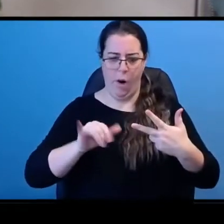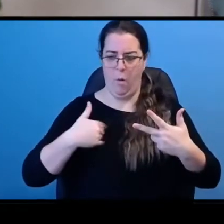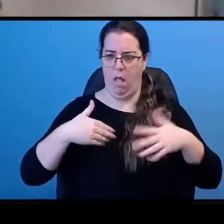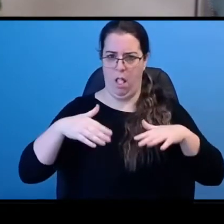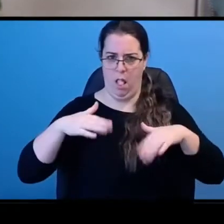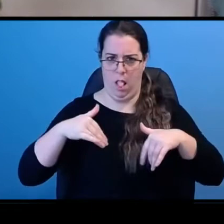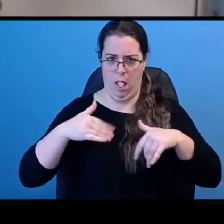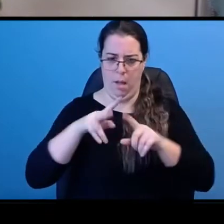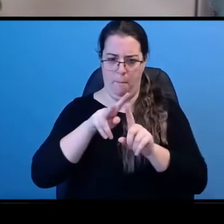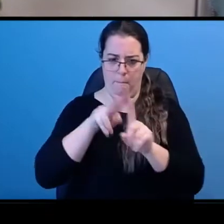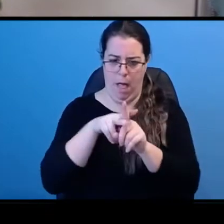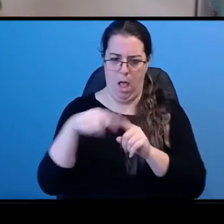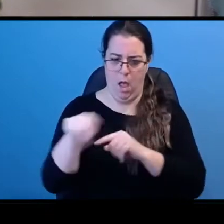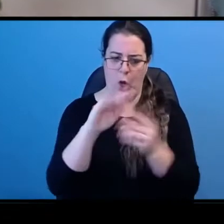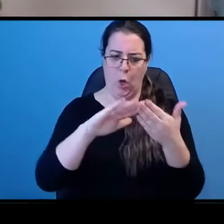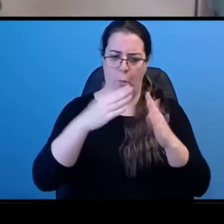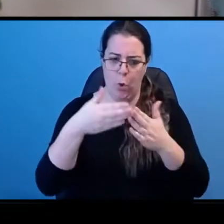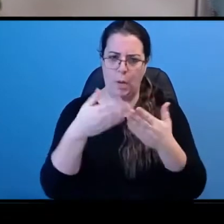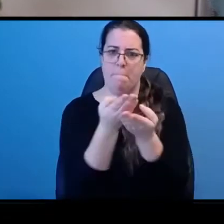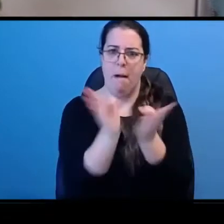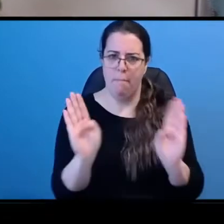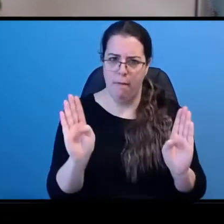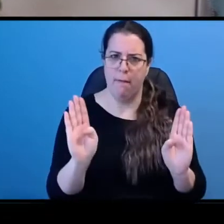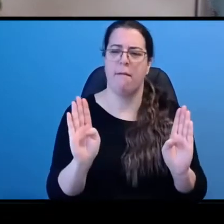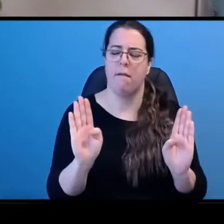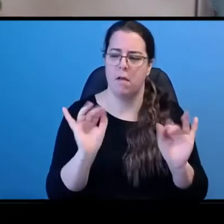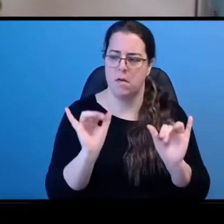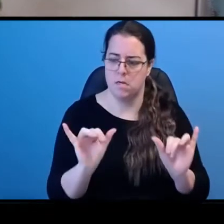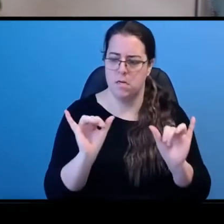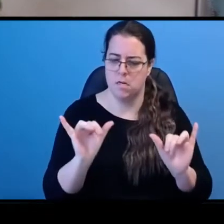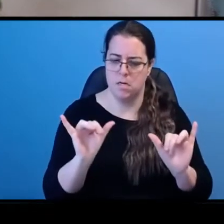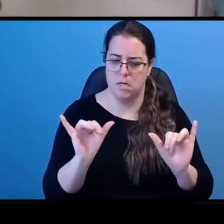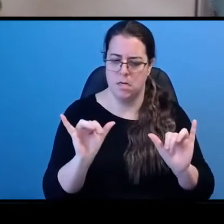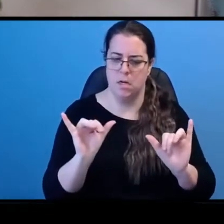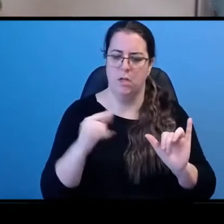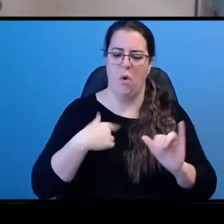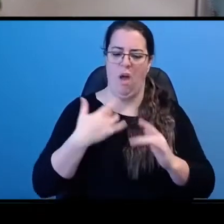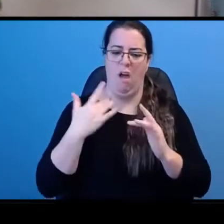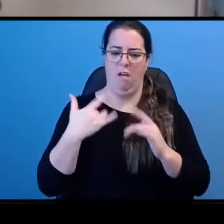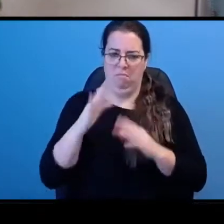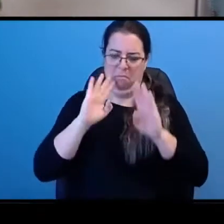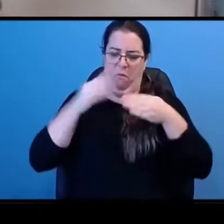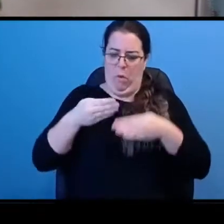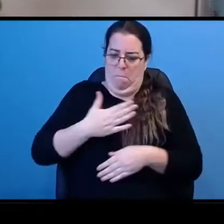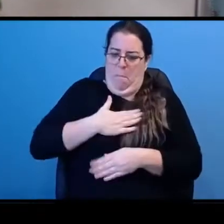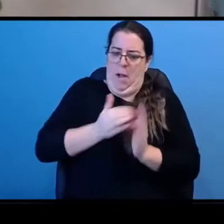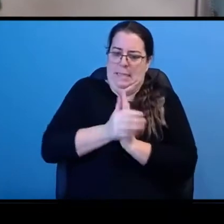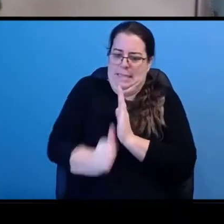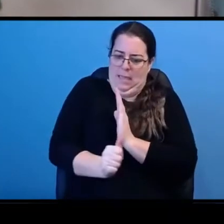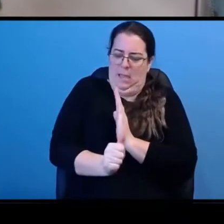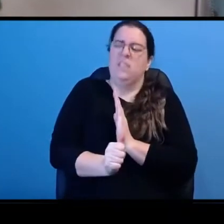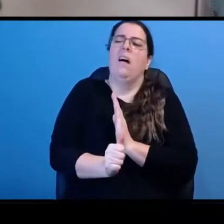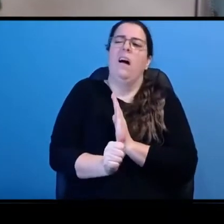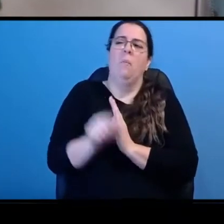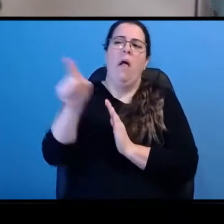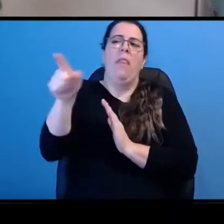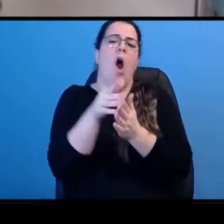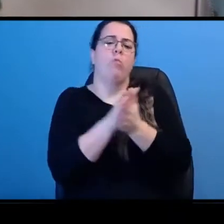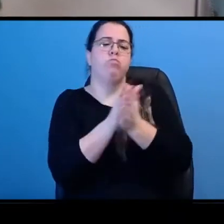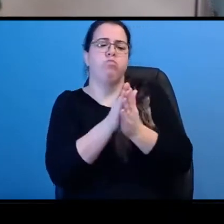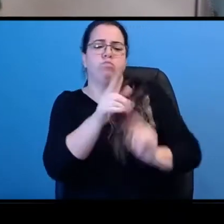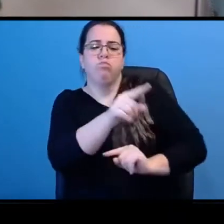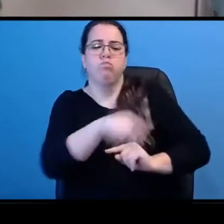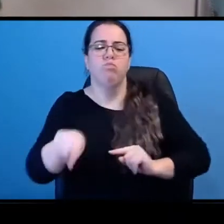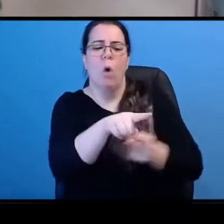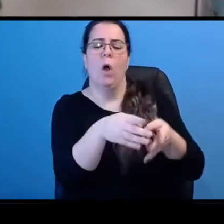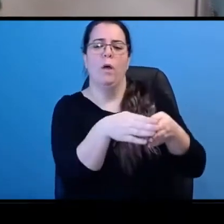on your expertise as an artist, and maybe they're confident in that. They want to see more what it has to do with the impact on the community.